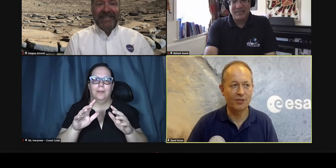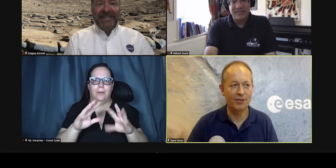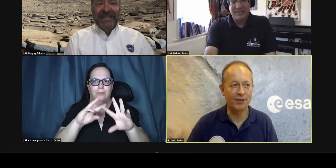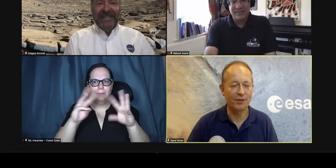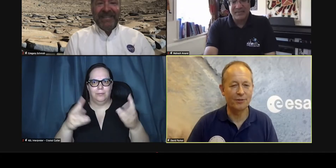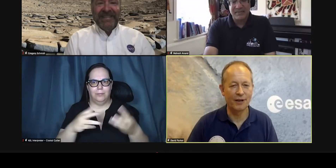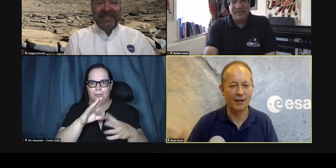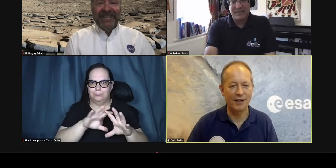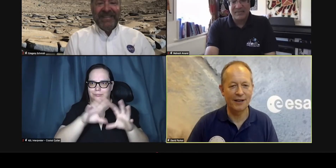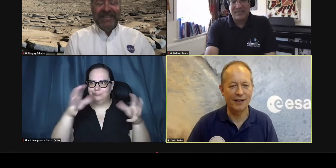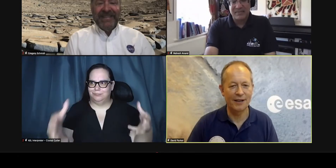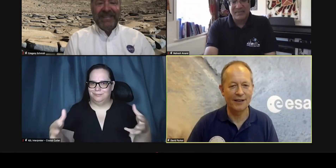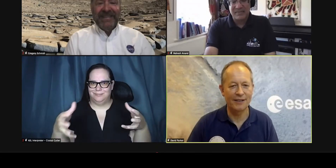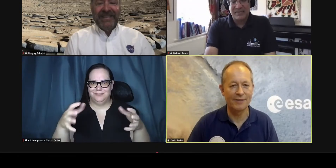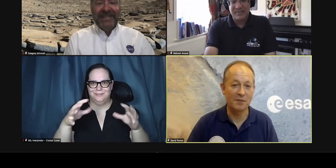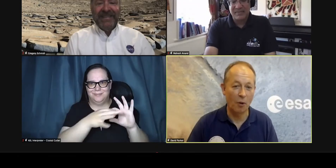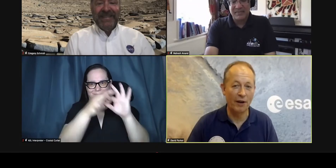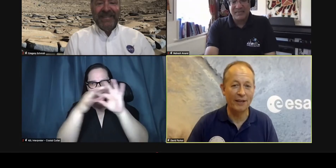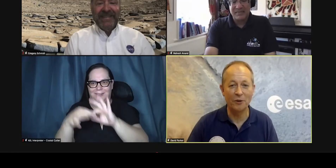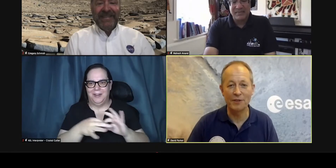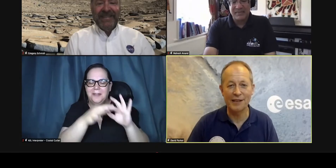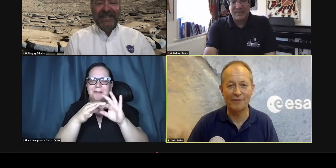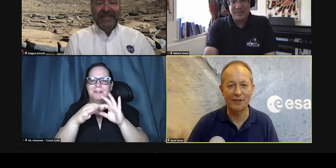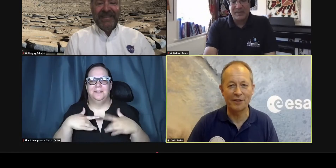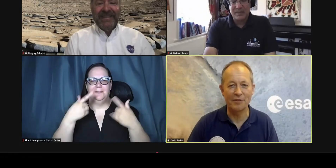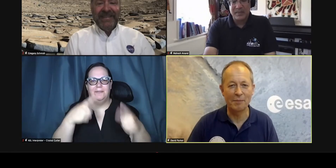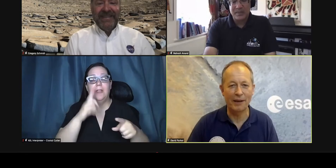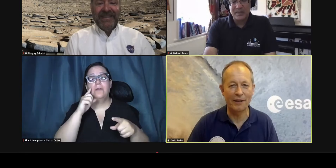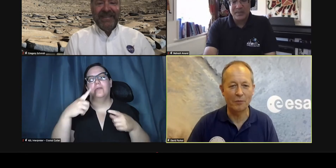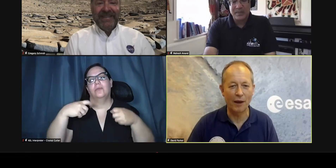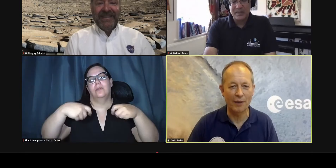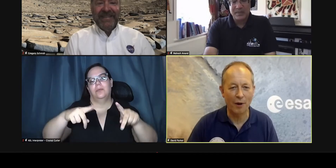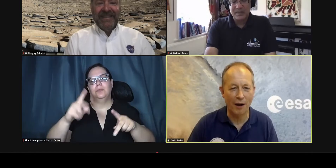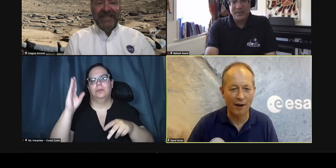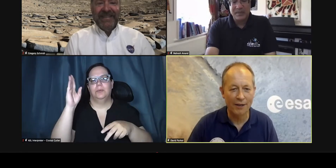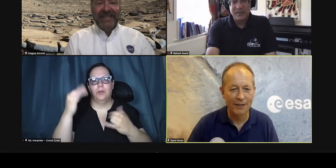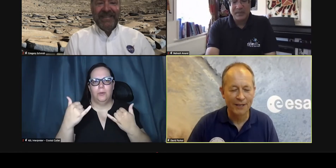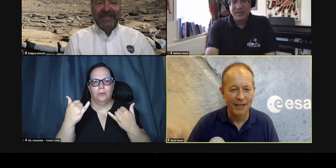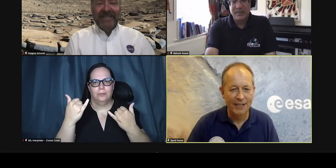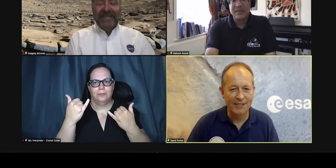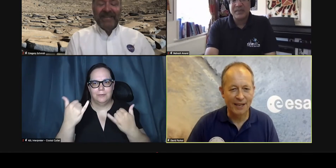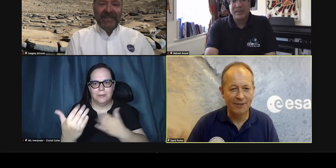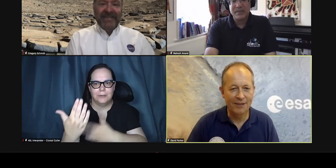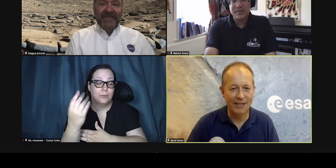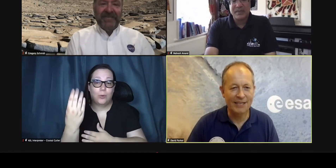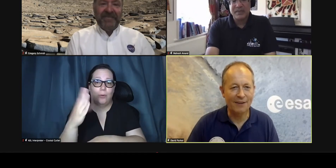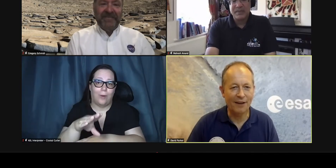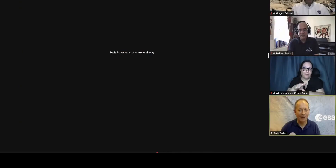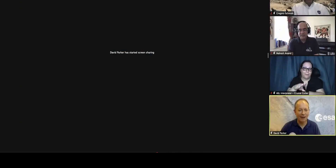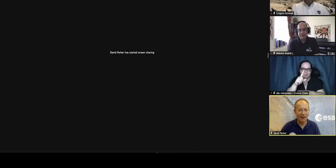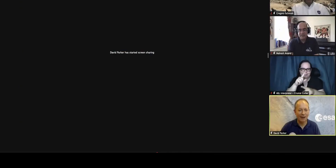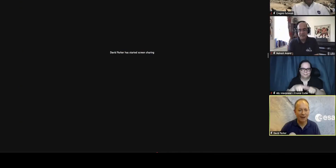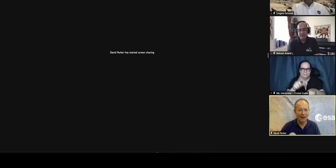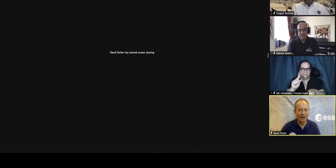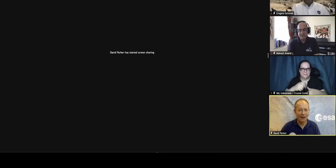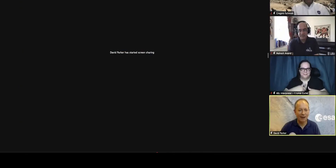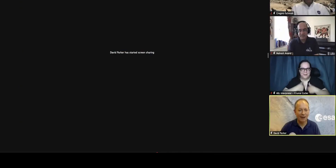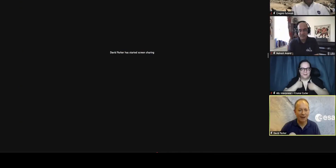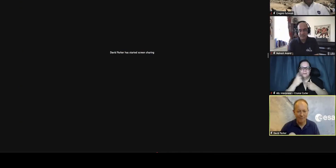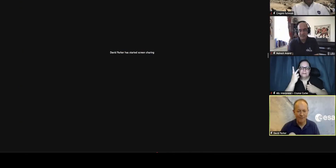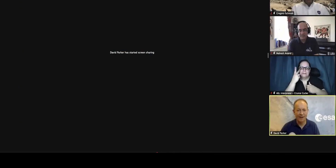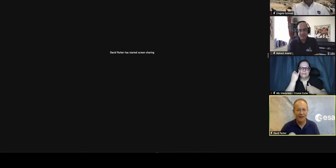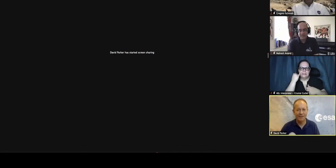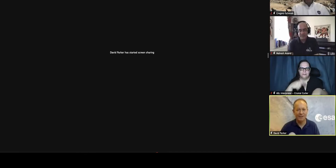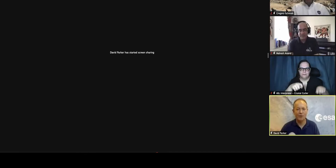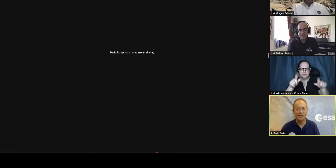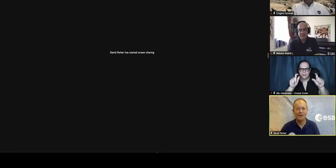to talk to you this morning or this afternoon, depending on where you are. So let's see if I can get my slides working,